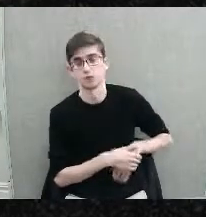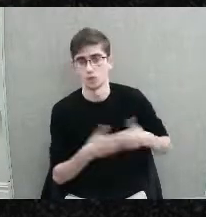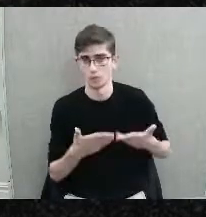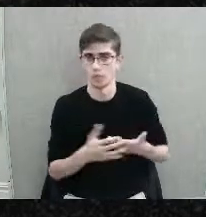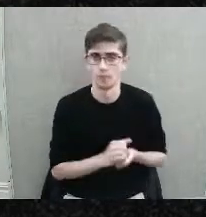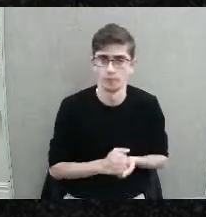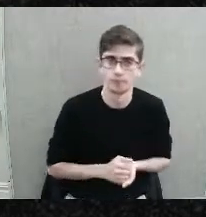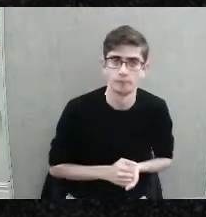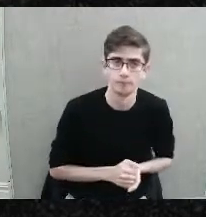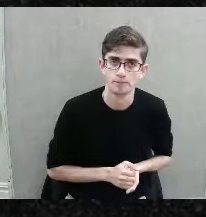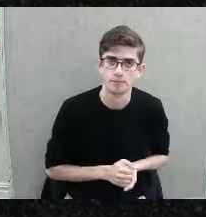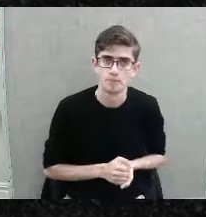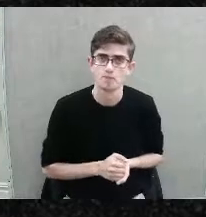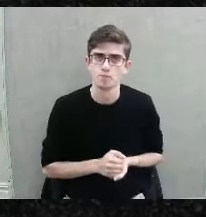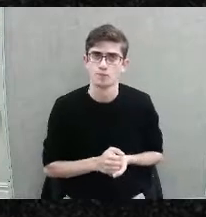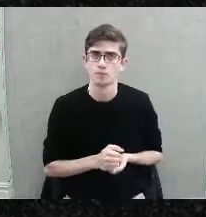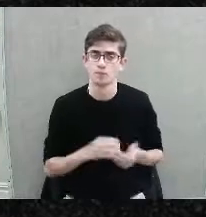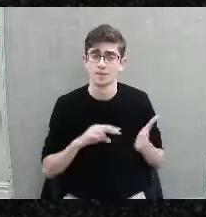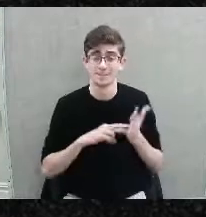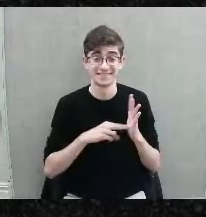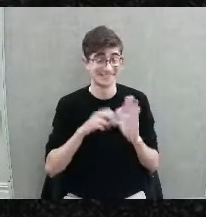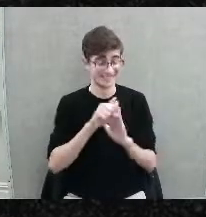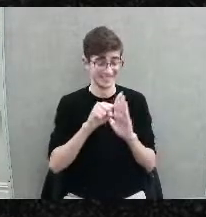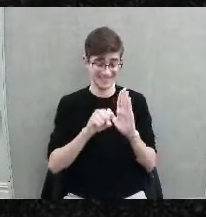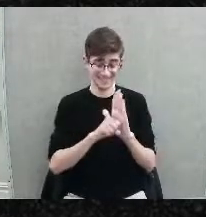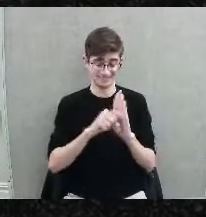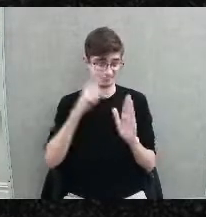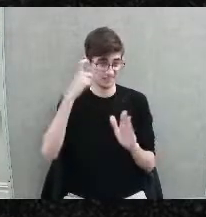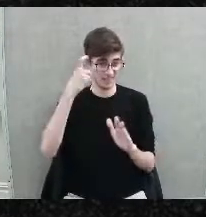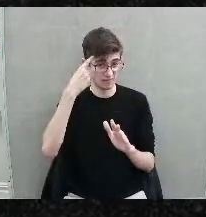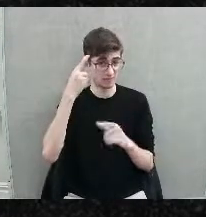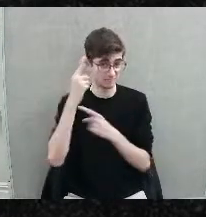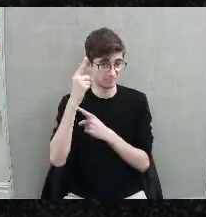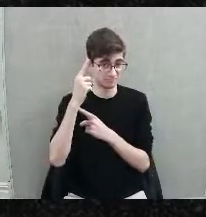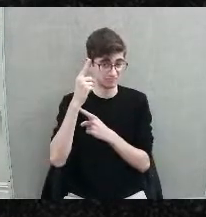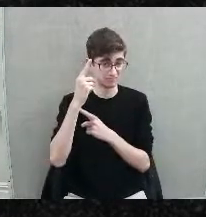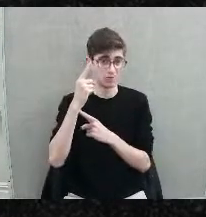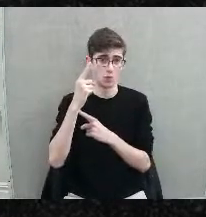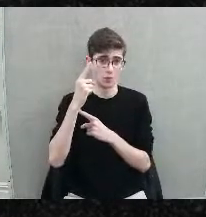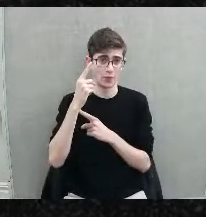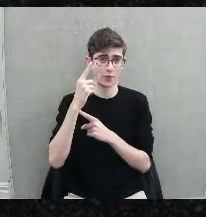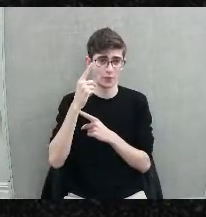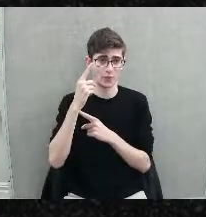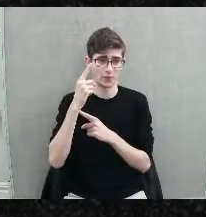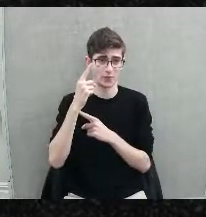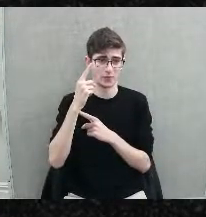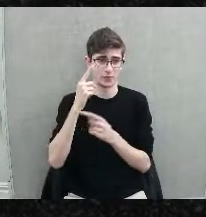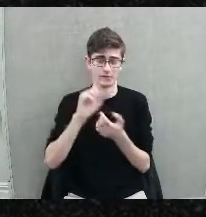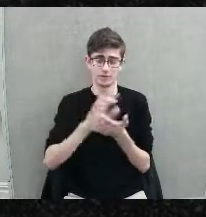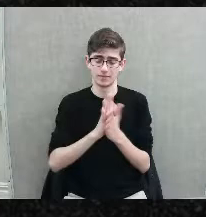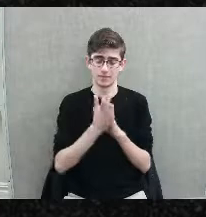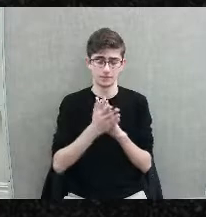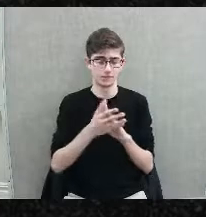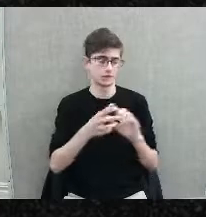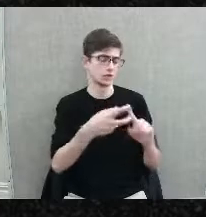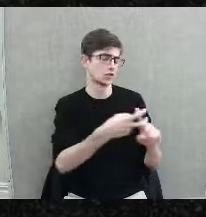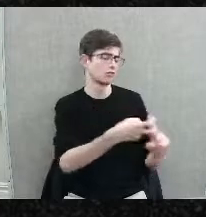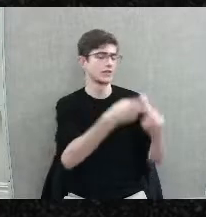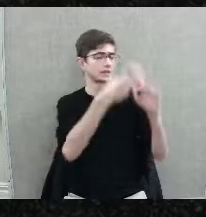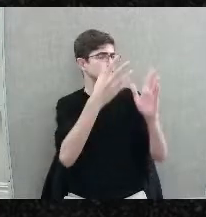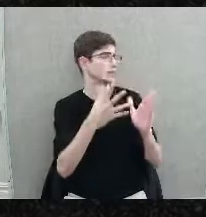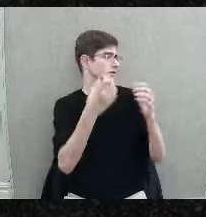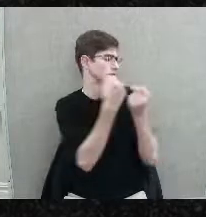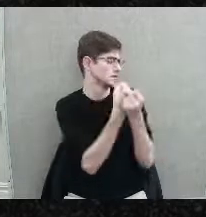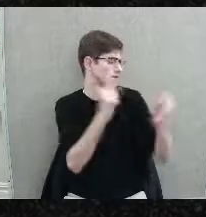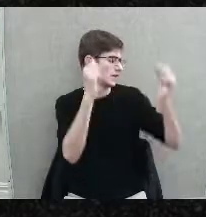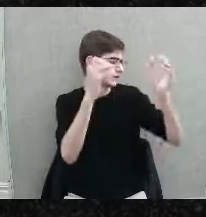what it does is it enables the state to play the role of the sort of good guy rescuer coming to